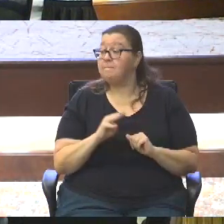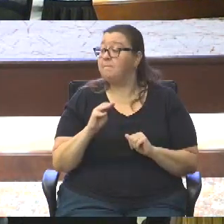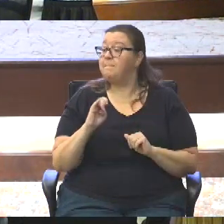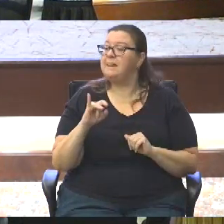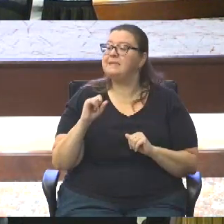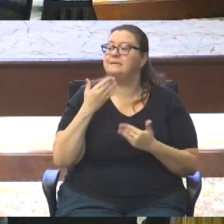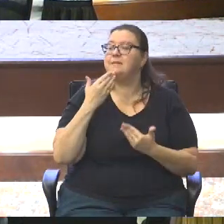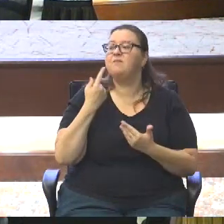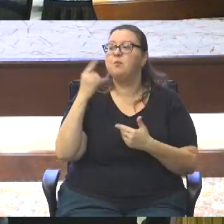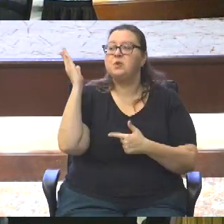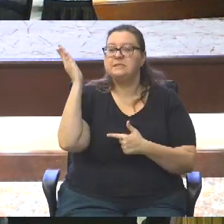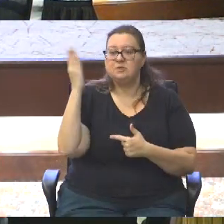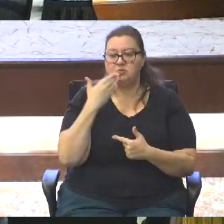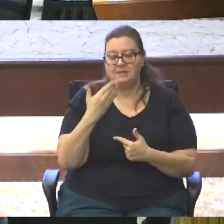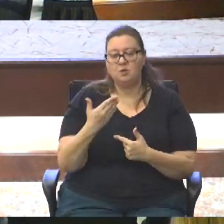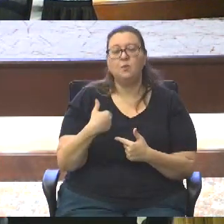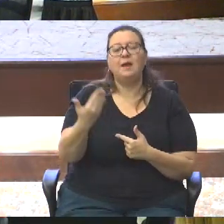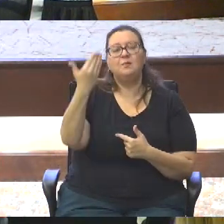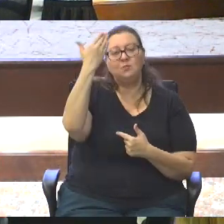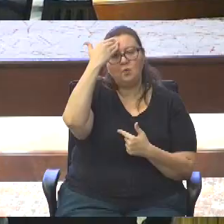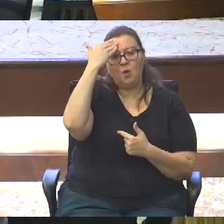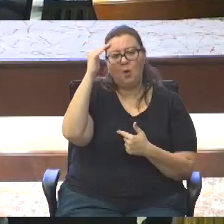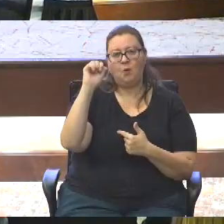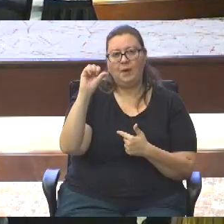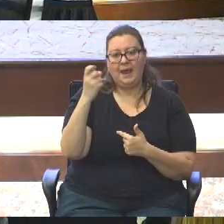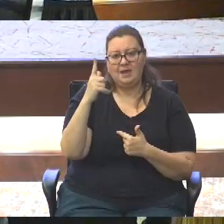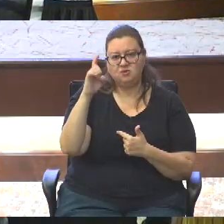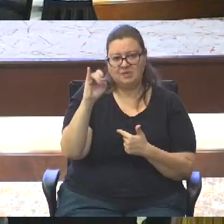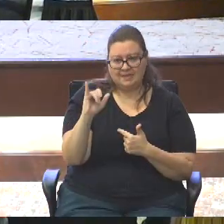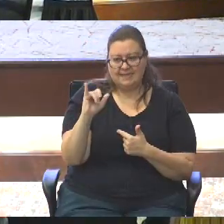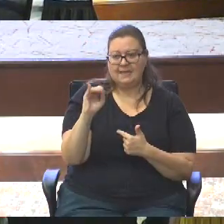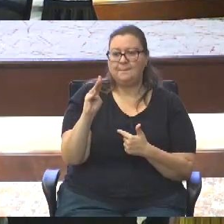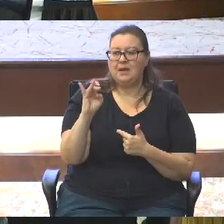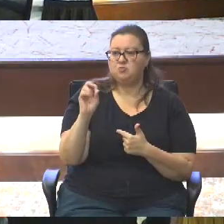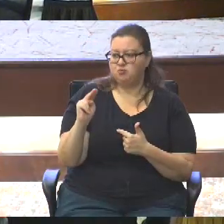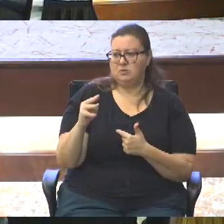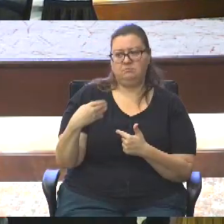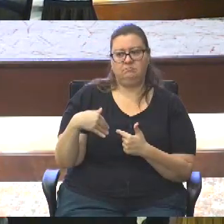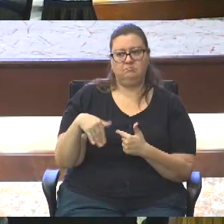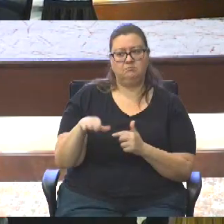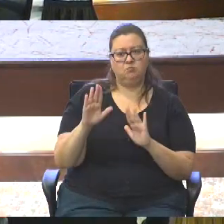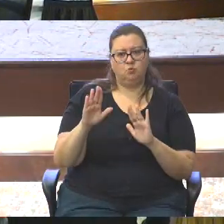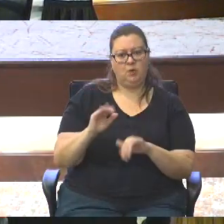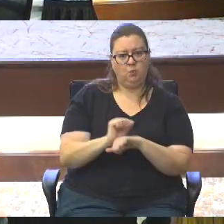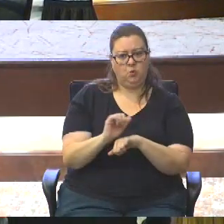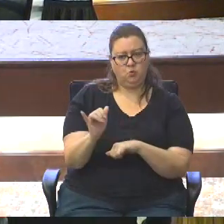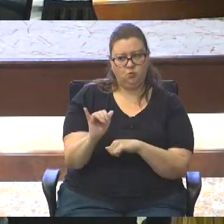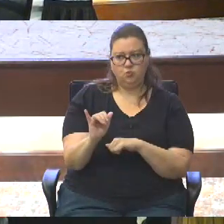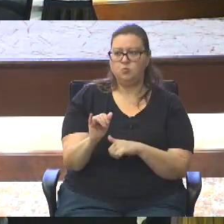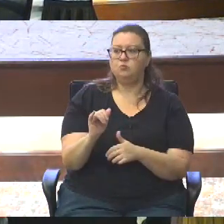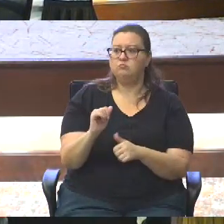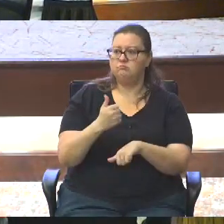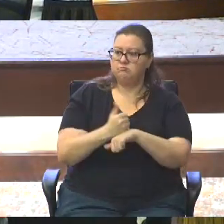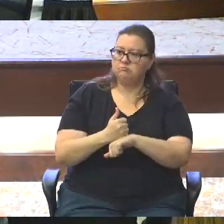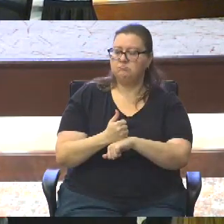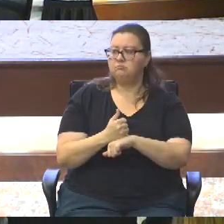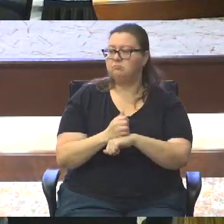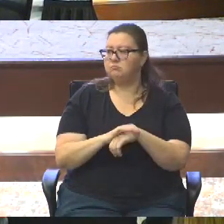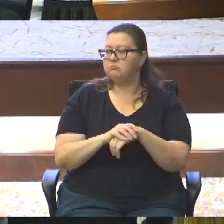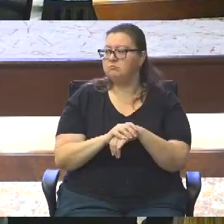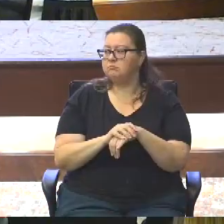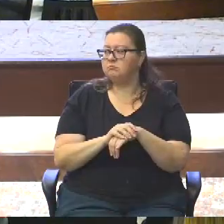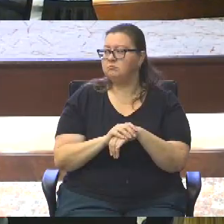Melissa, thank you for this presentation. I know that Ashley Nystrom has done great work in getting this sort of